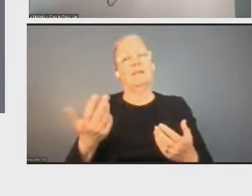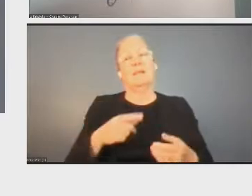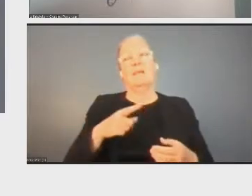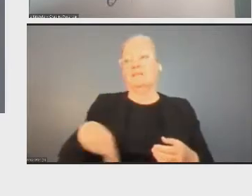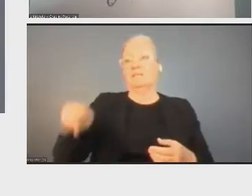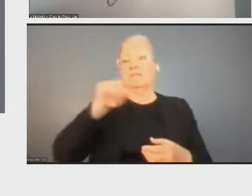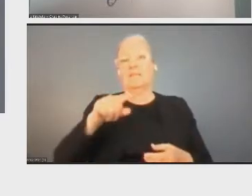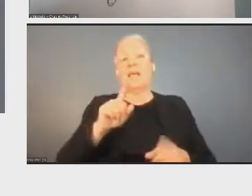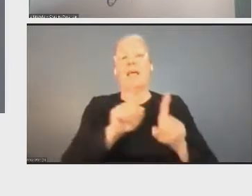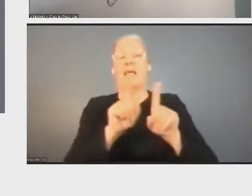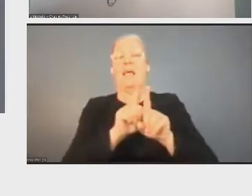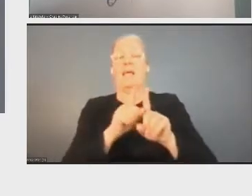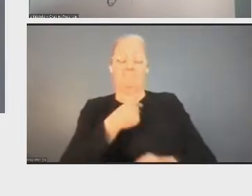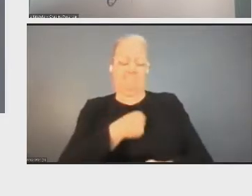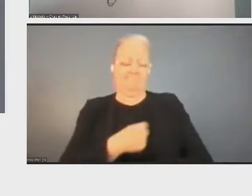biodiversity,